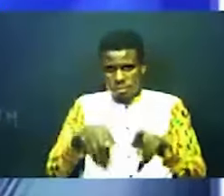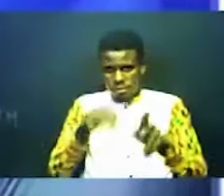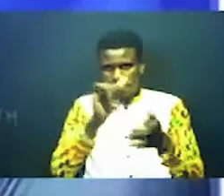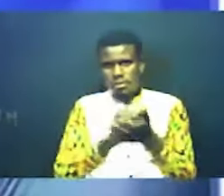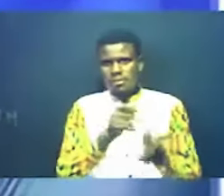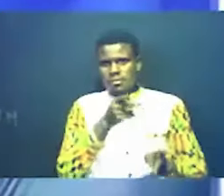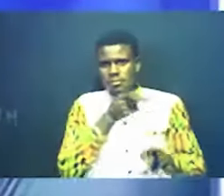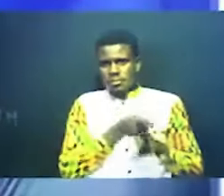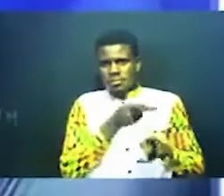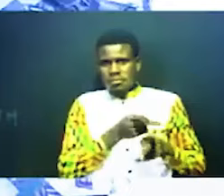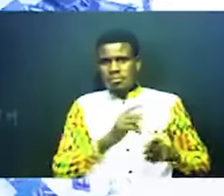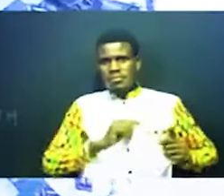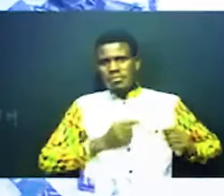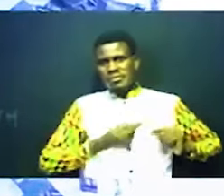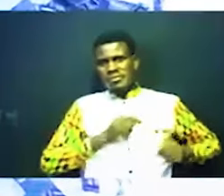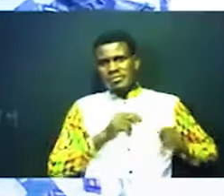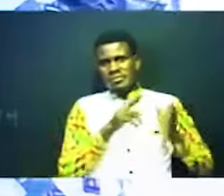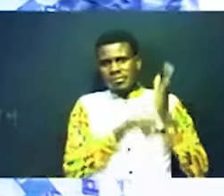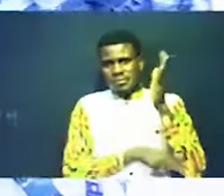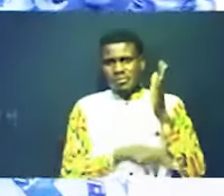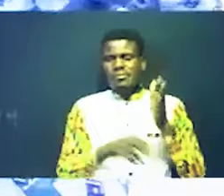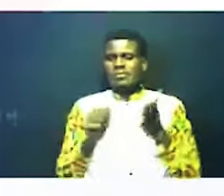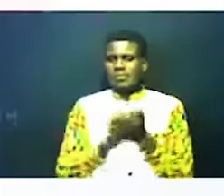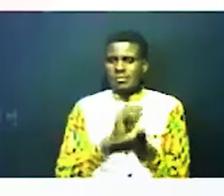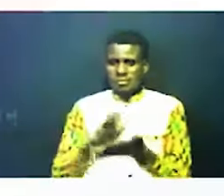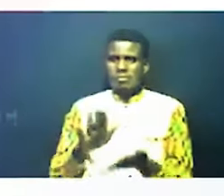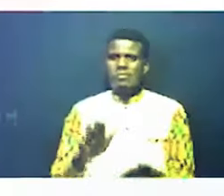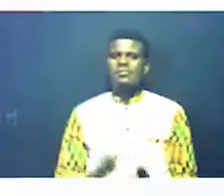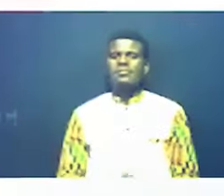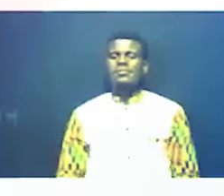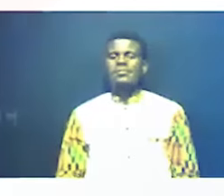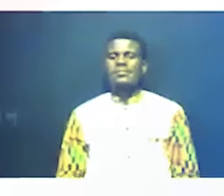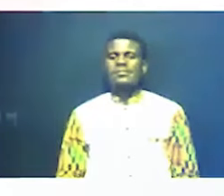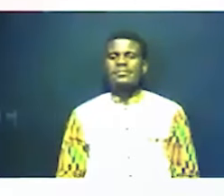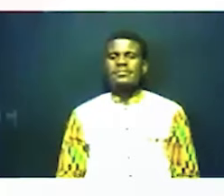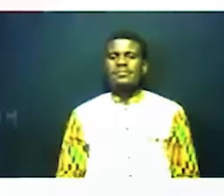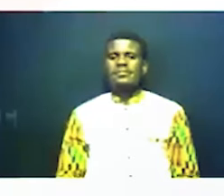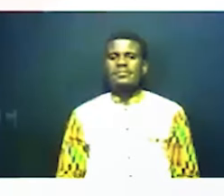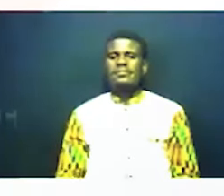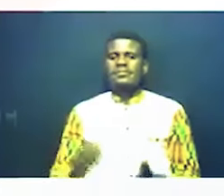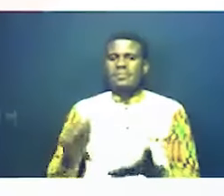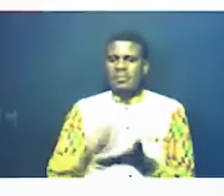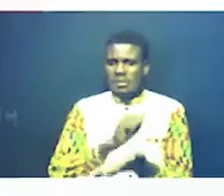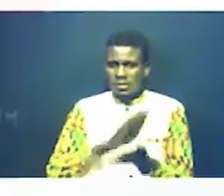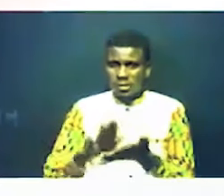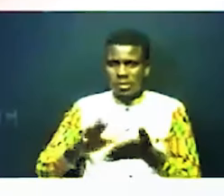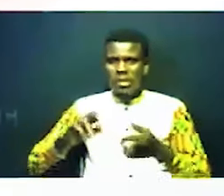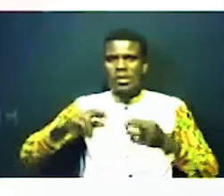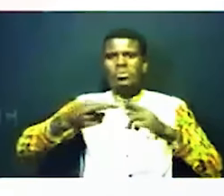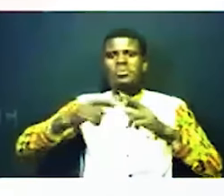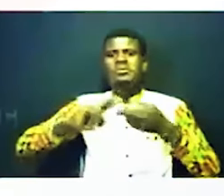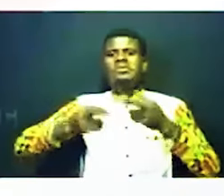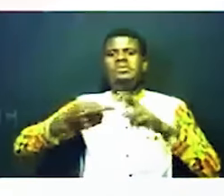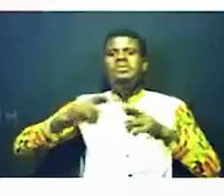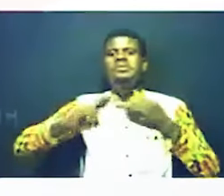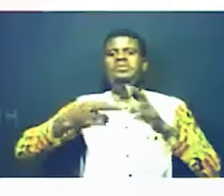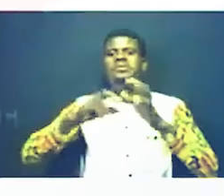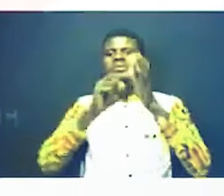career. The individual career. It destroys